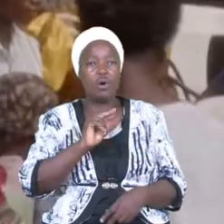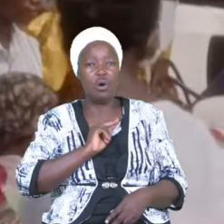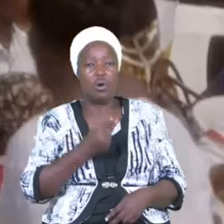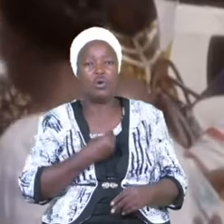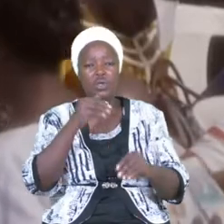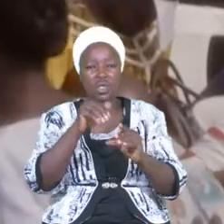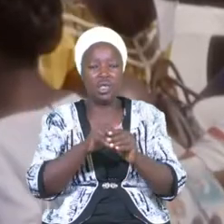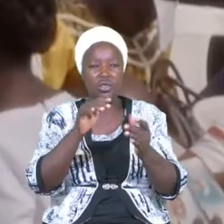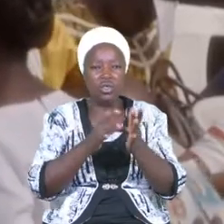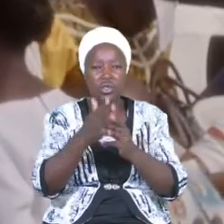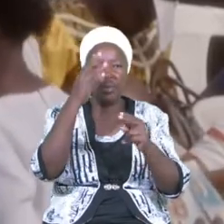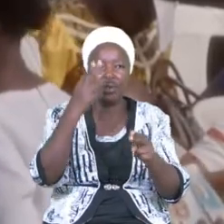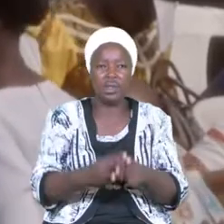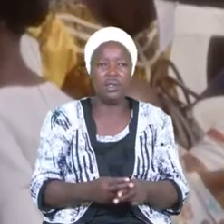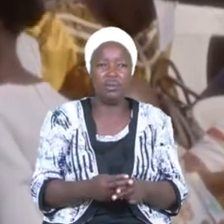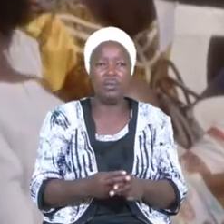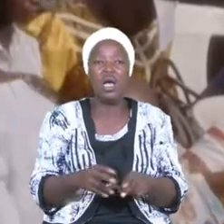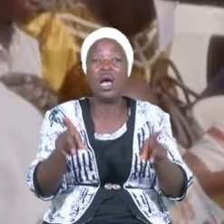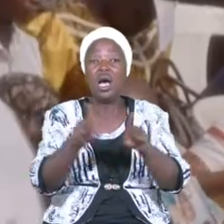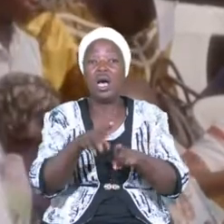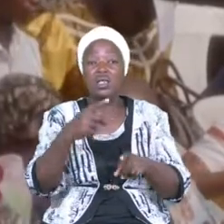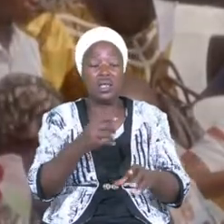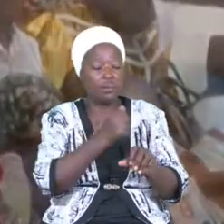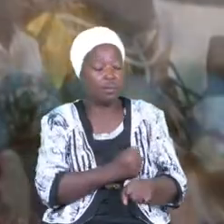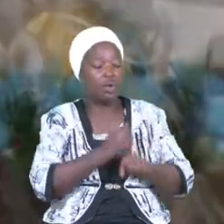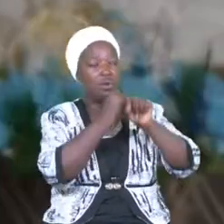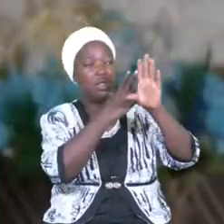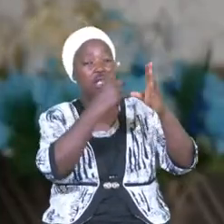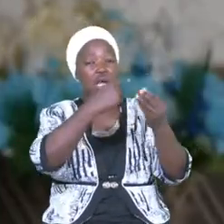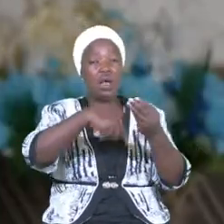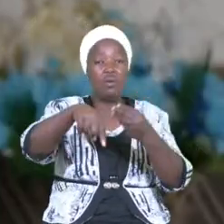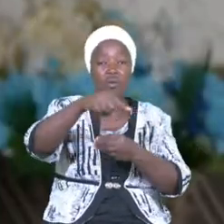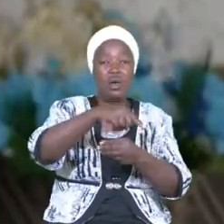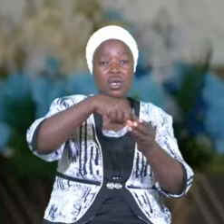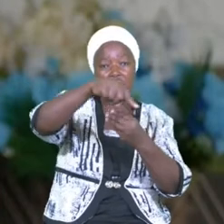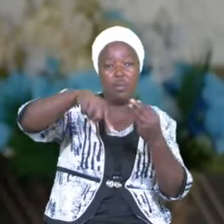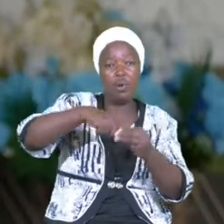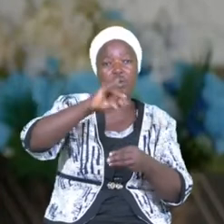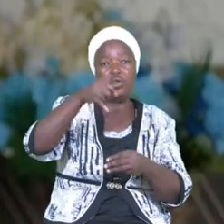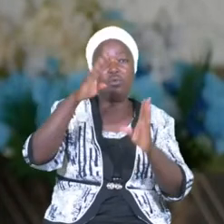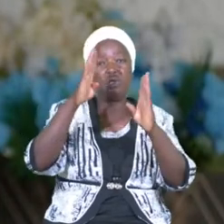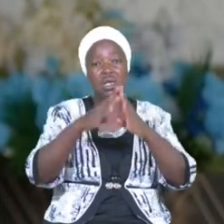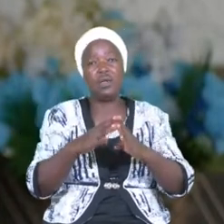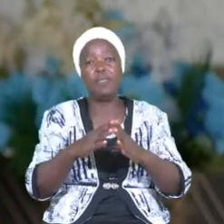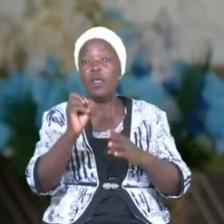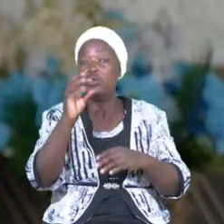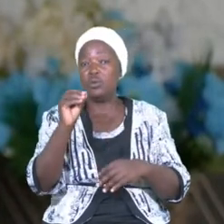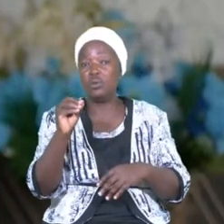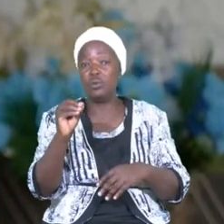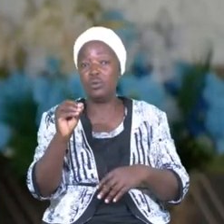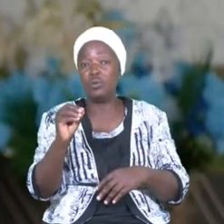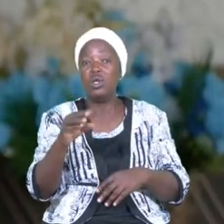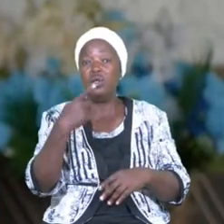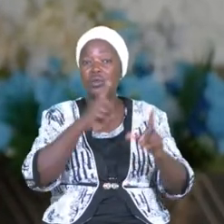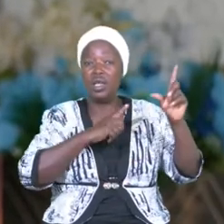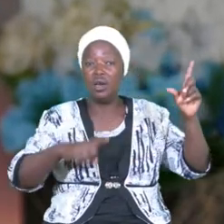name. As the mountains are round about Jerusalem, so the Lord is